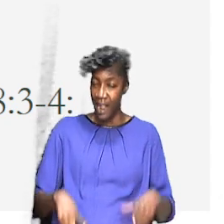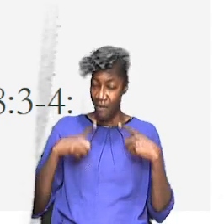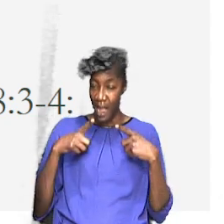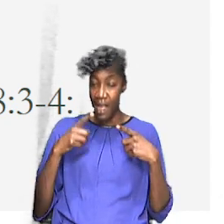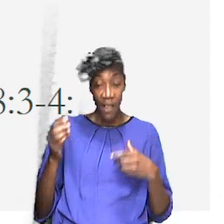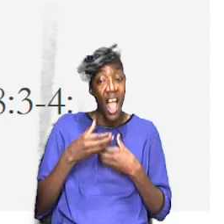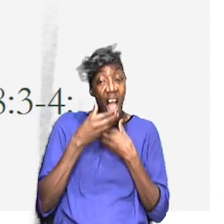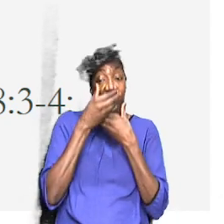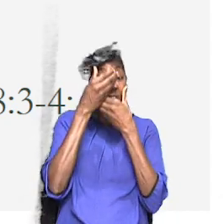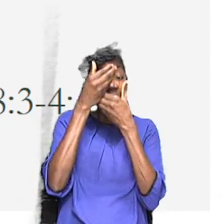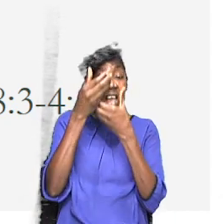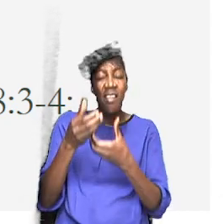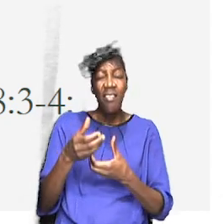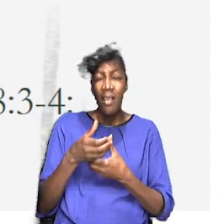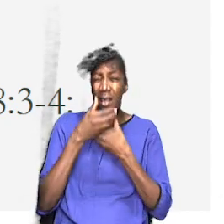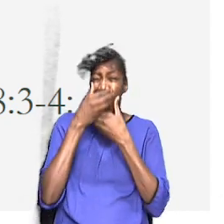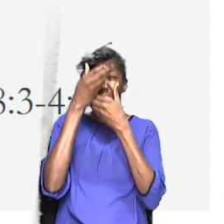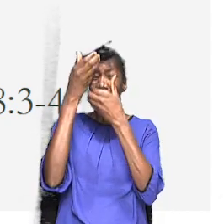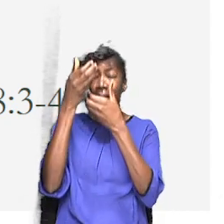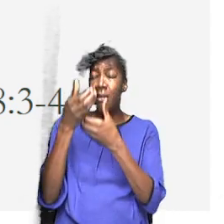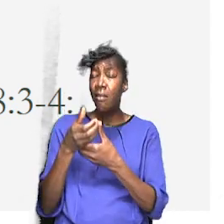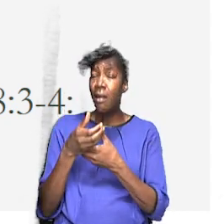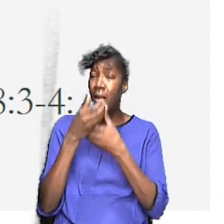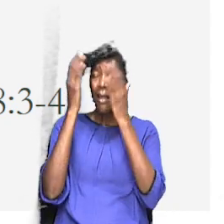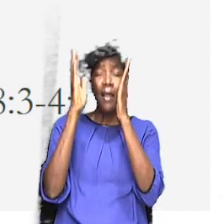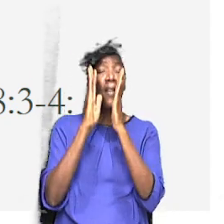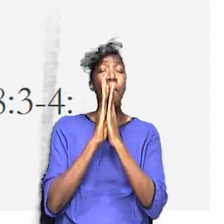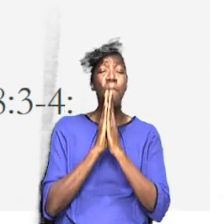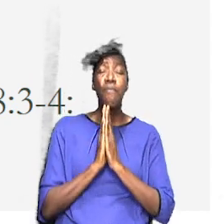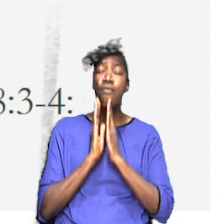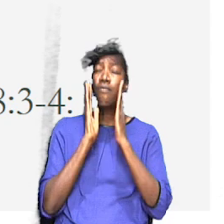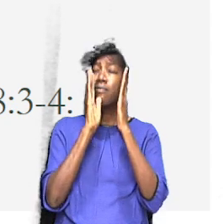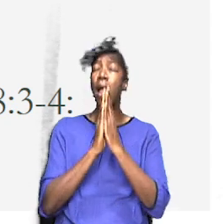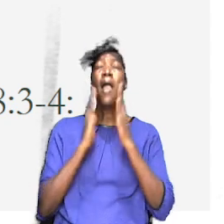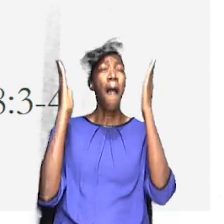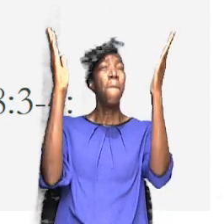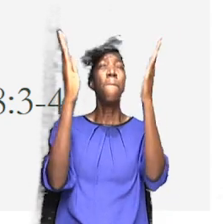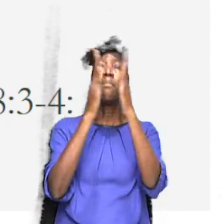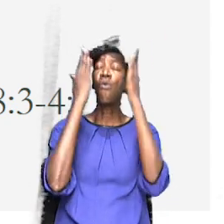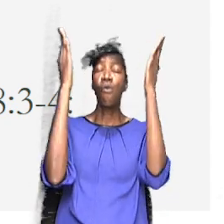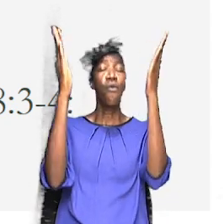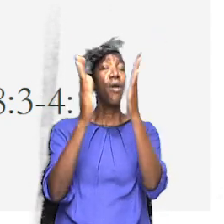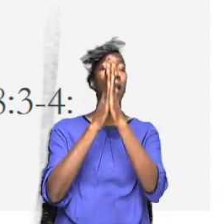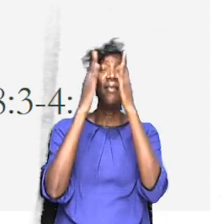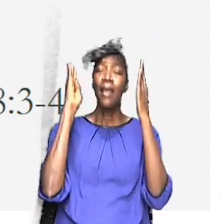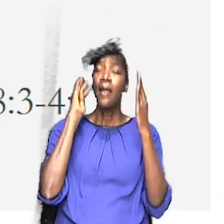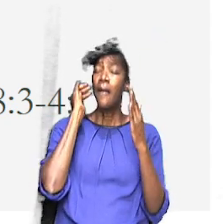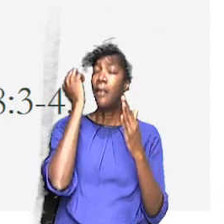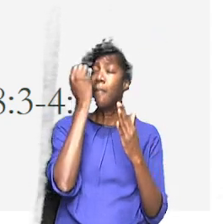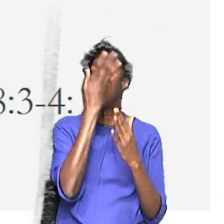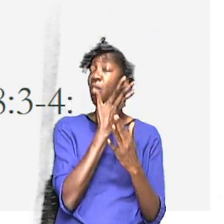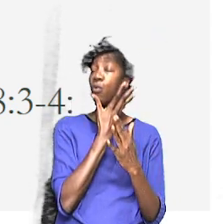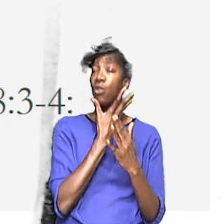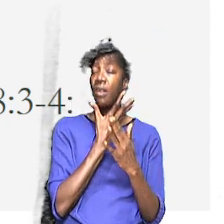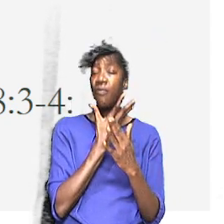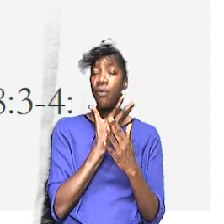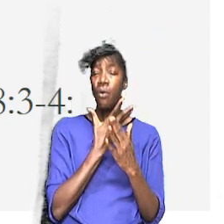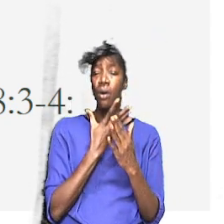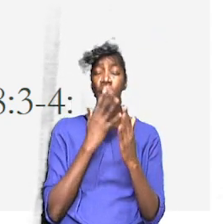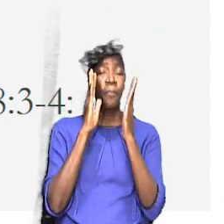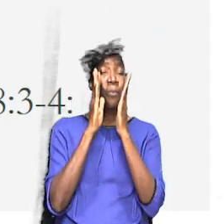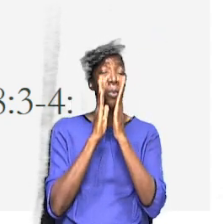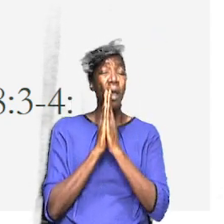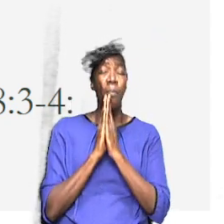and this is the fragrance of prayer and praise. So in a similar way, the beautiful fragrance of prayer and praise propels one to